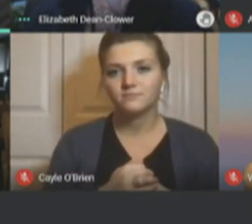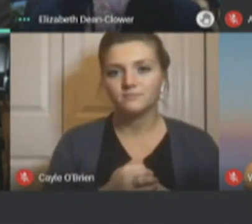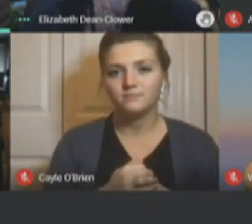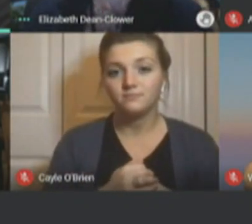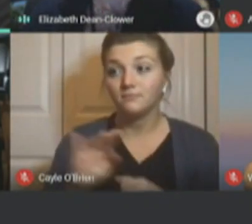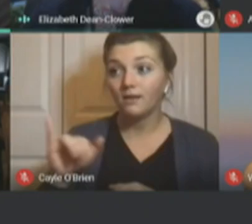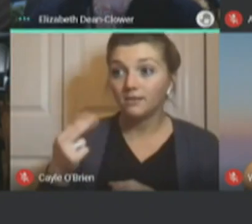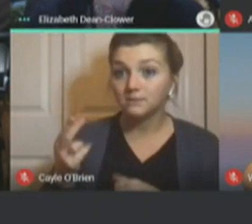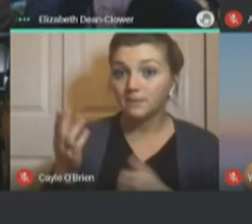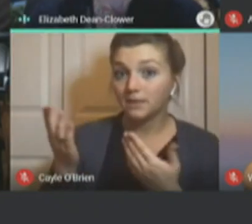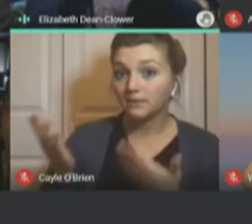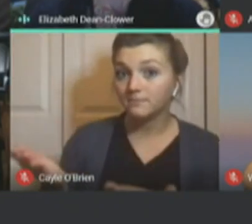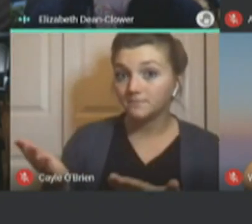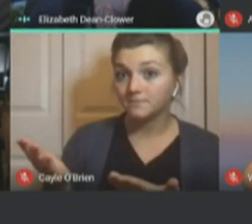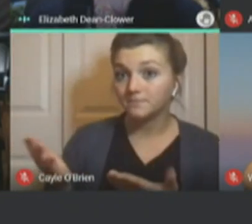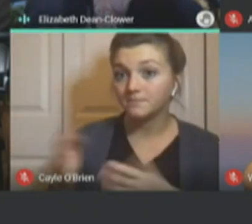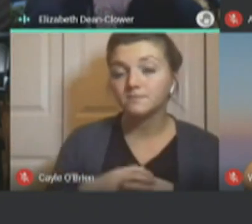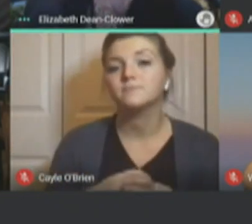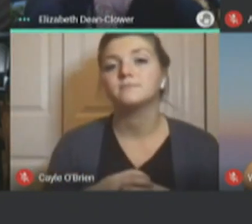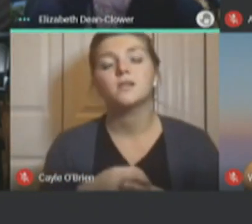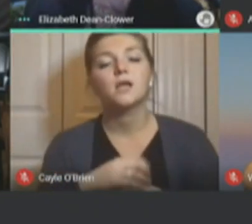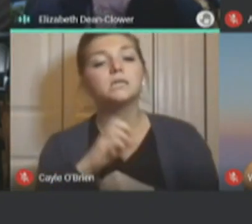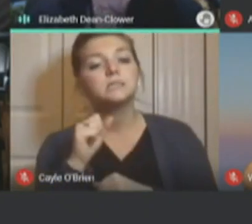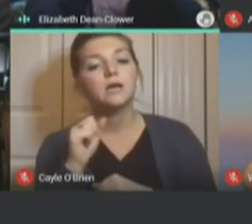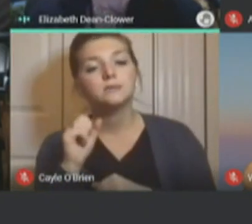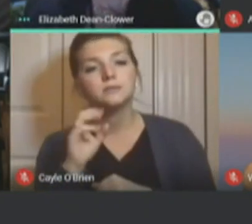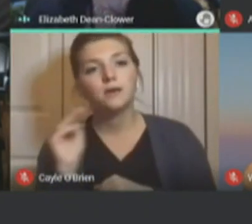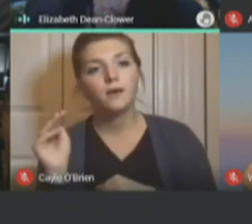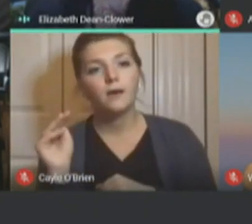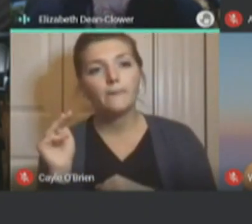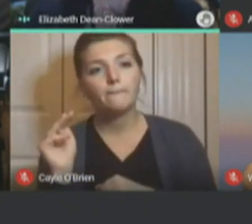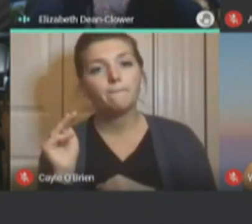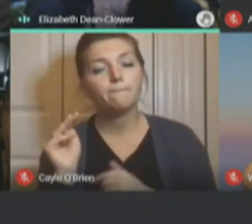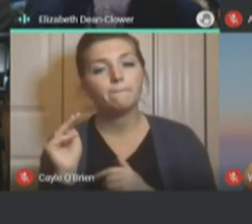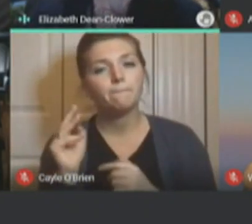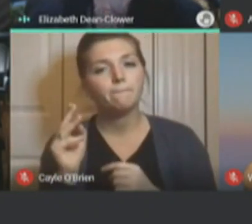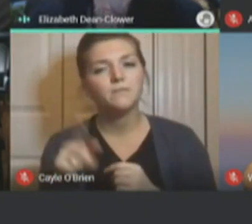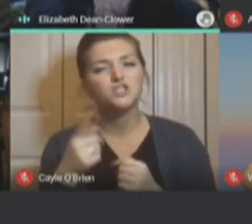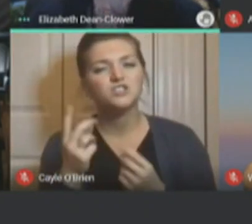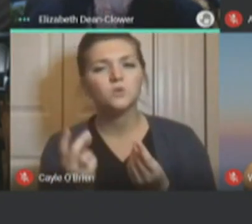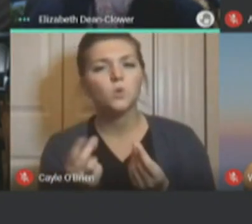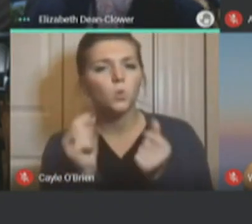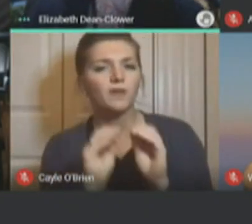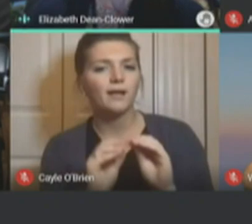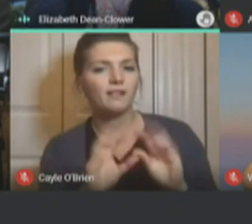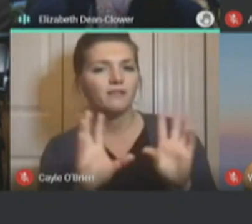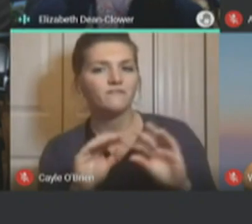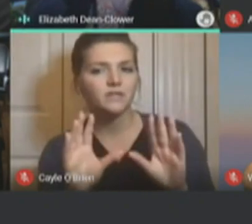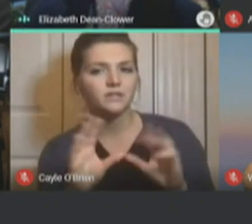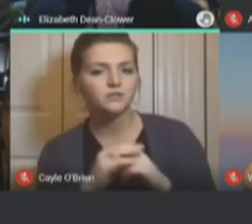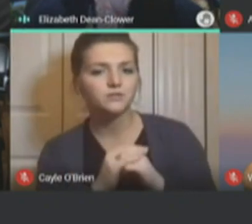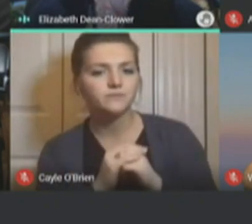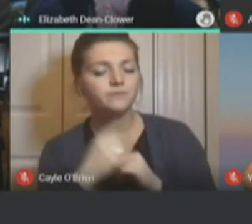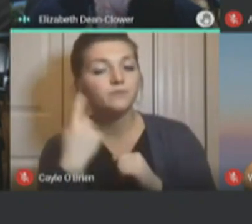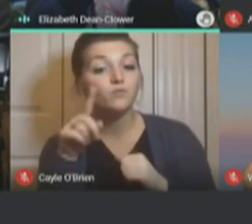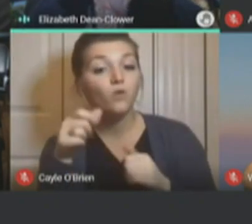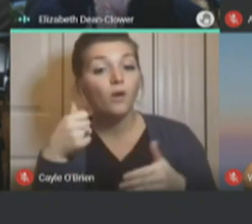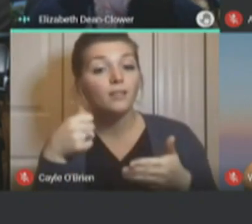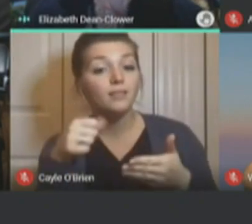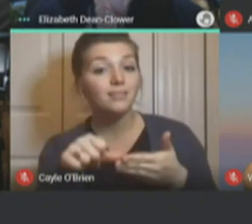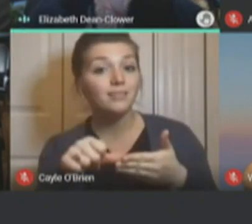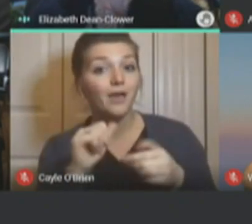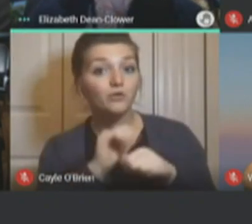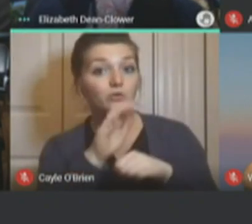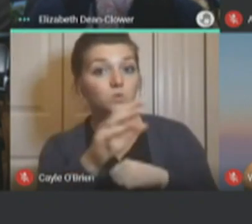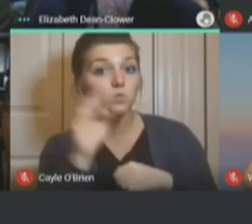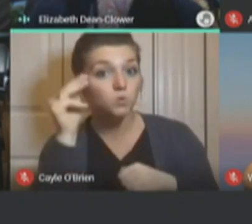Elizabeth? Yes, just for a quick point of clarification, for the letter to the mayor